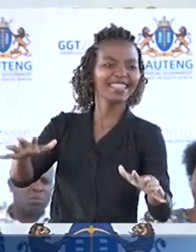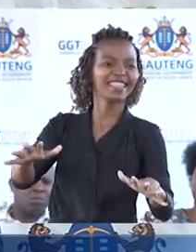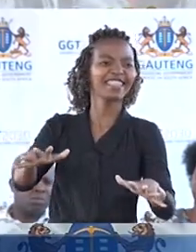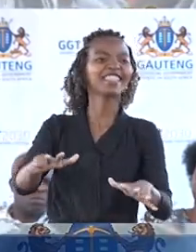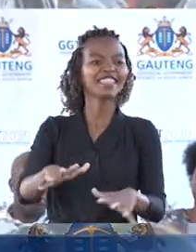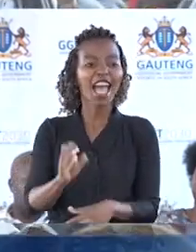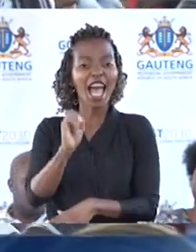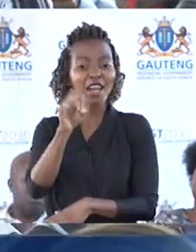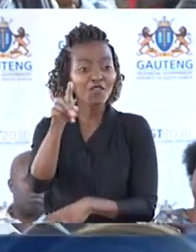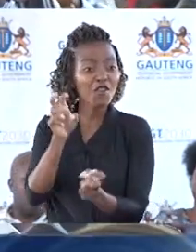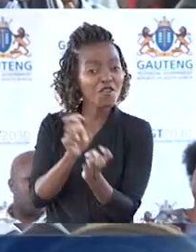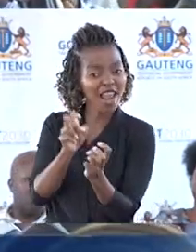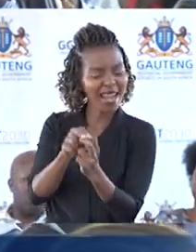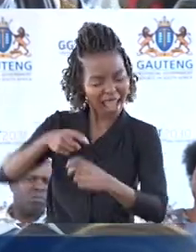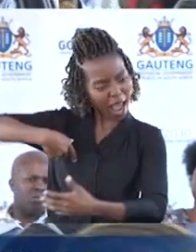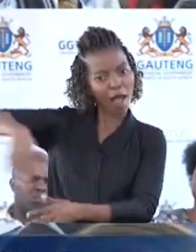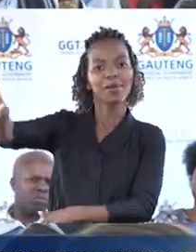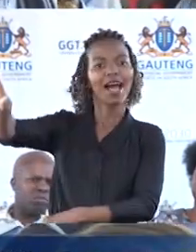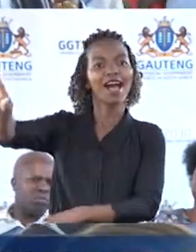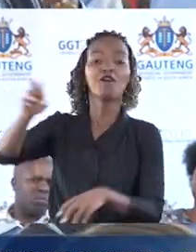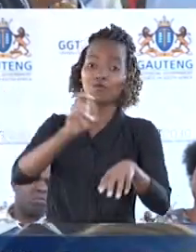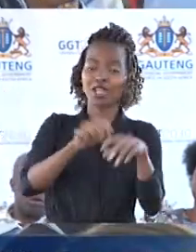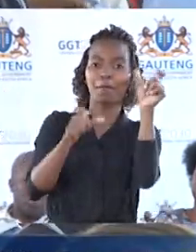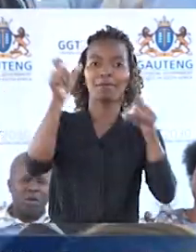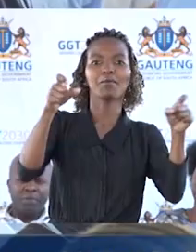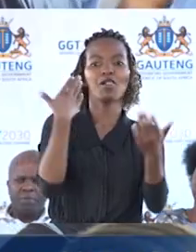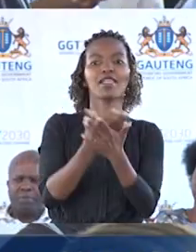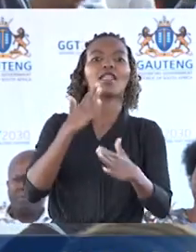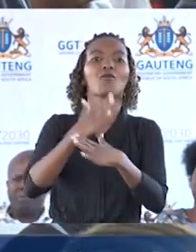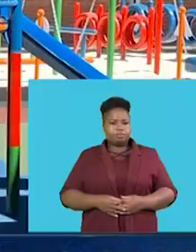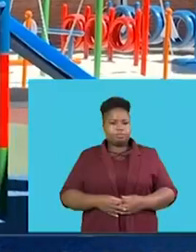need people that can work and deal with our work in this particular school.